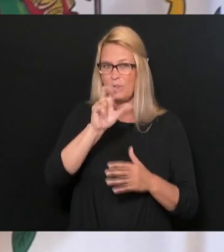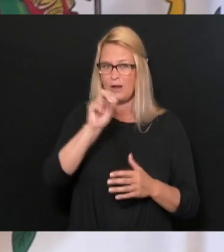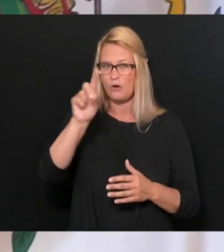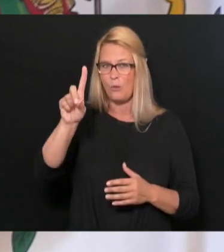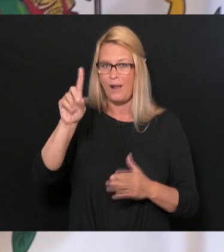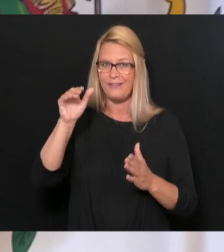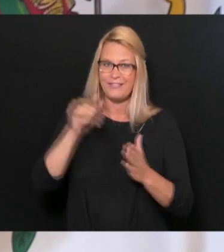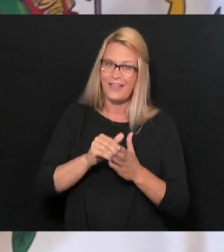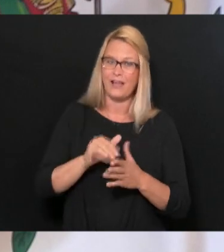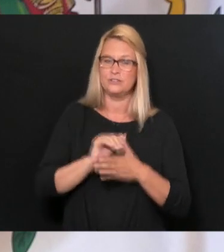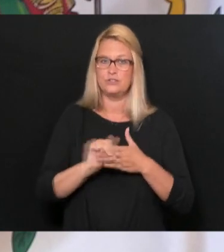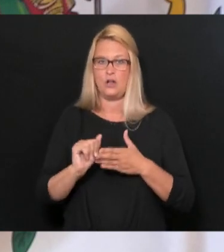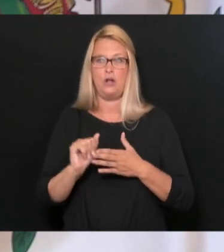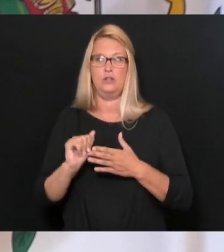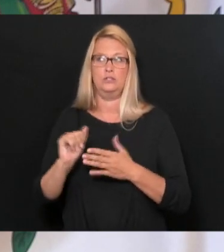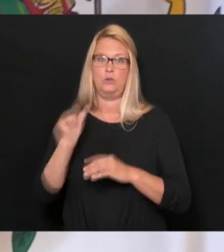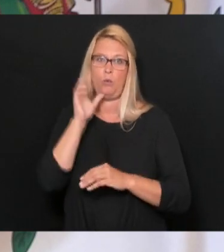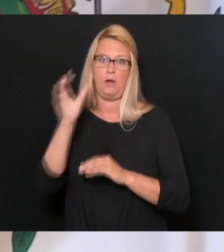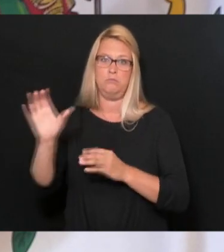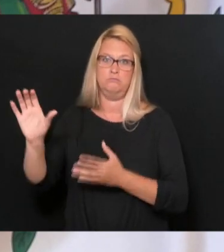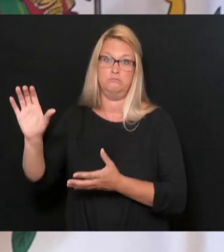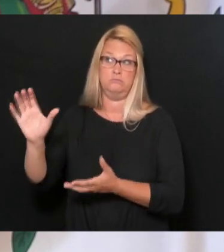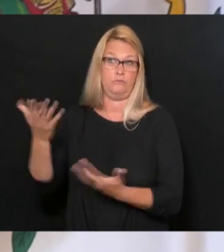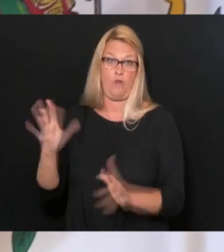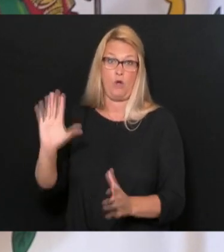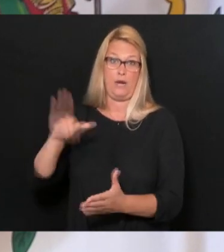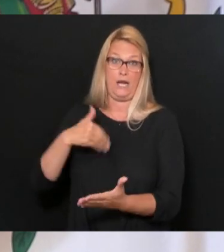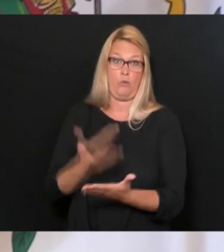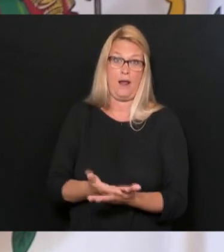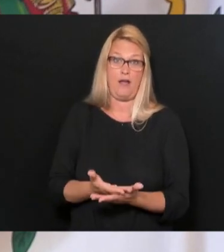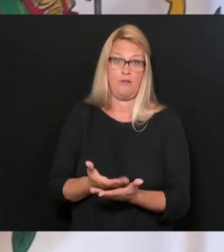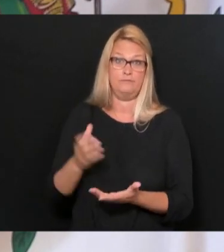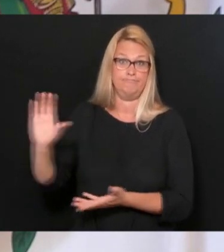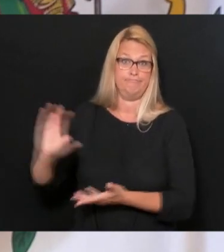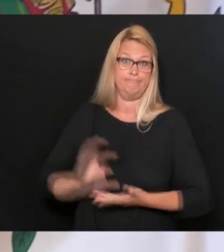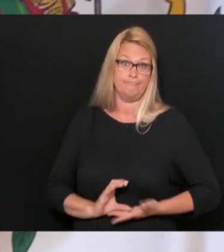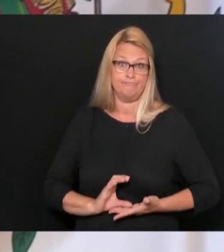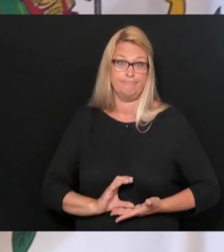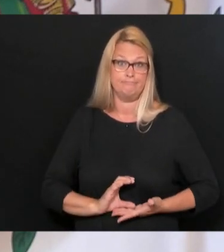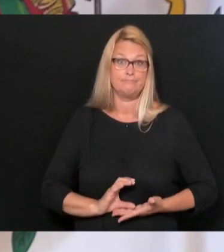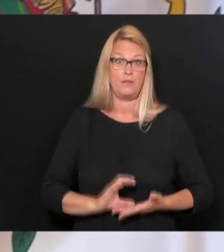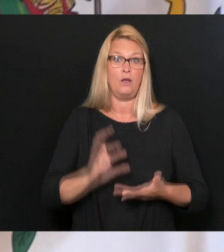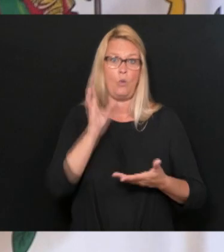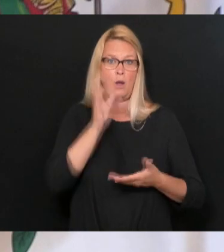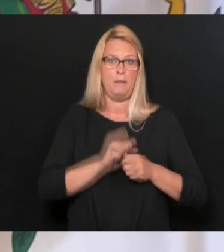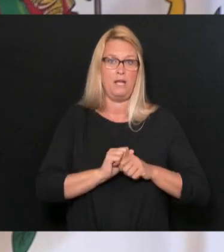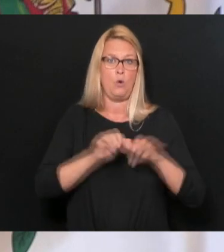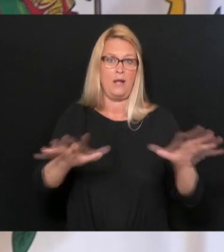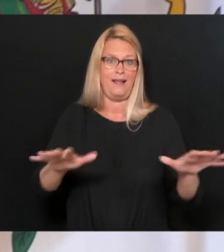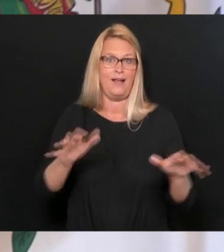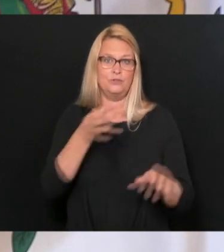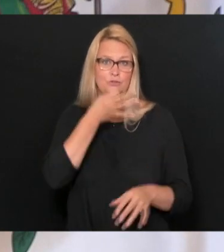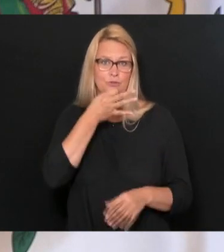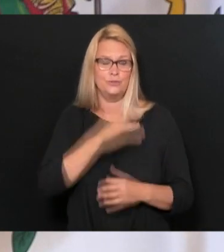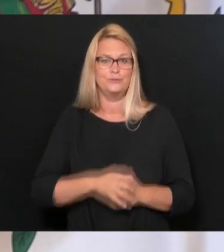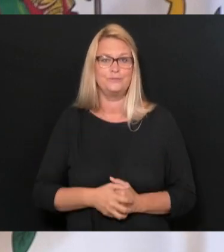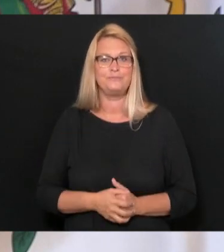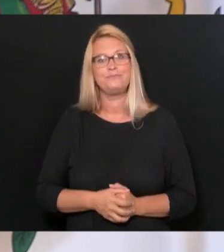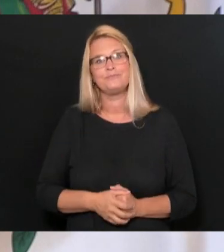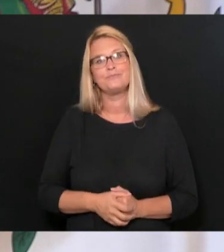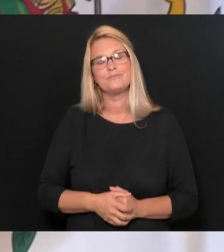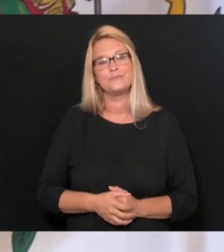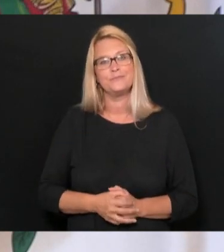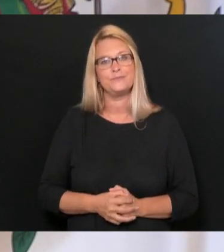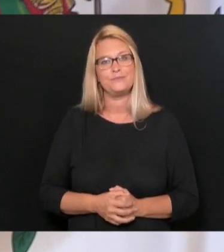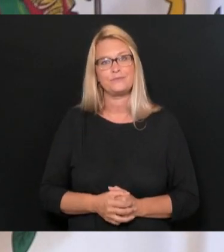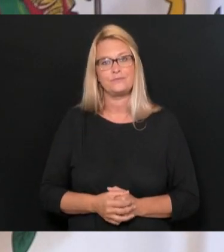$17,301,000 is coming to West Virginia, or is already here and will be going out from us. And so good news.